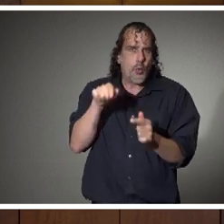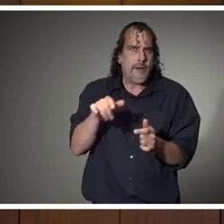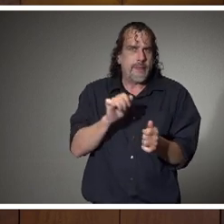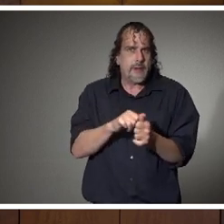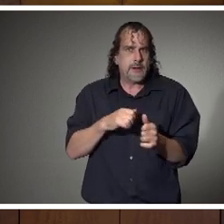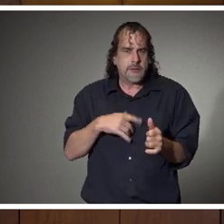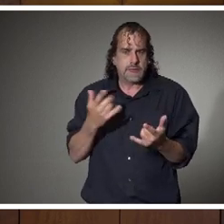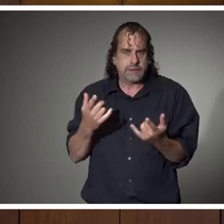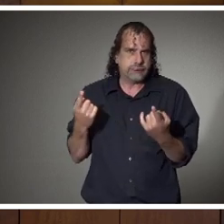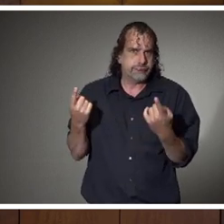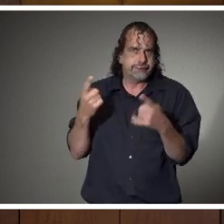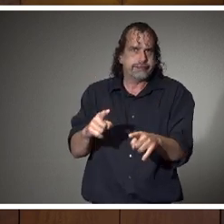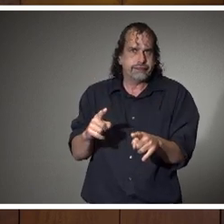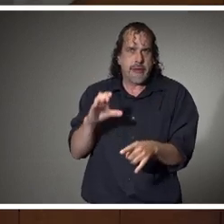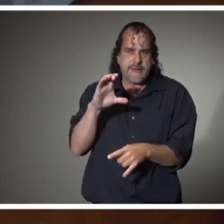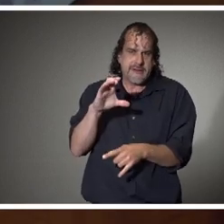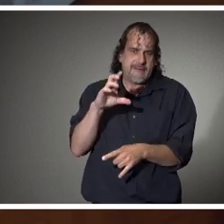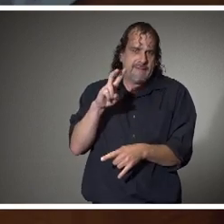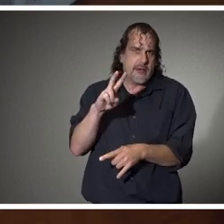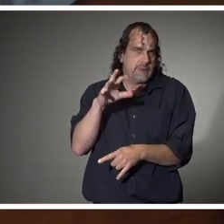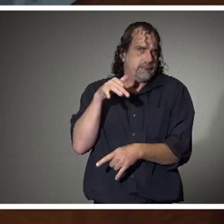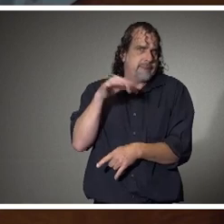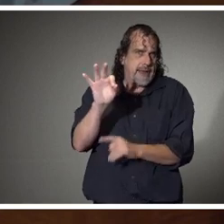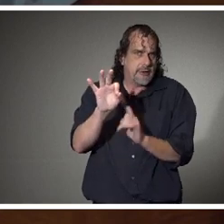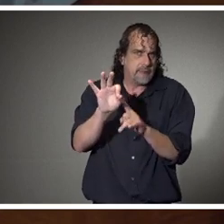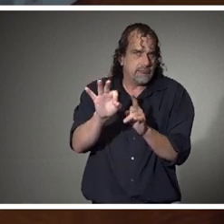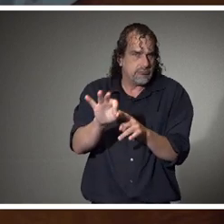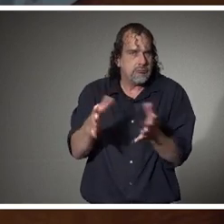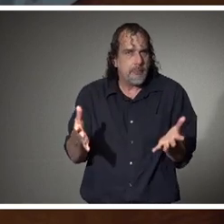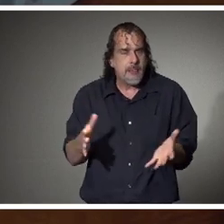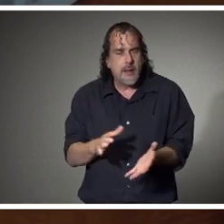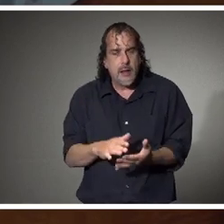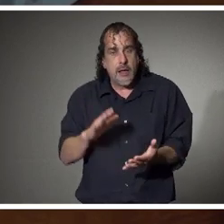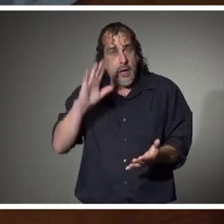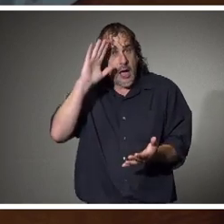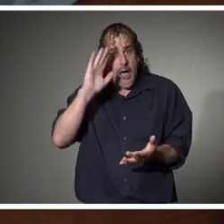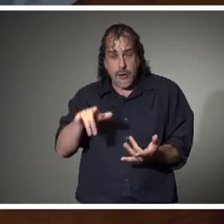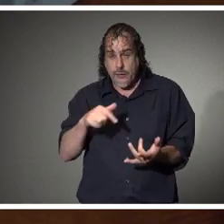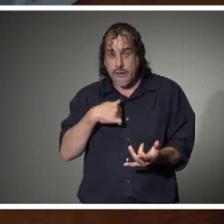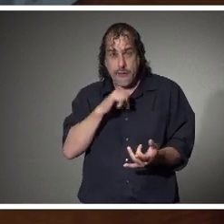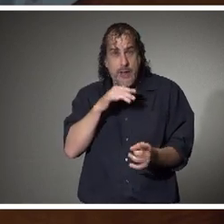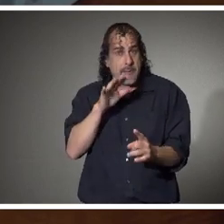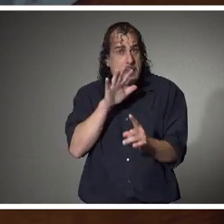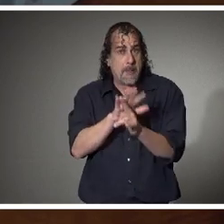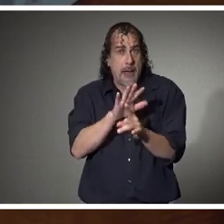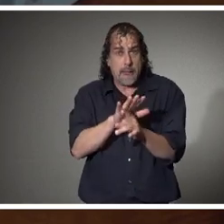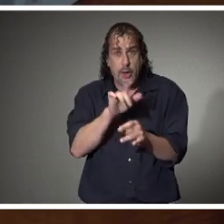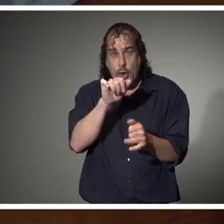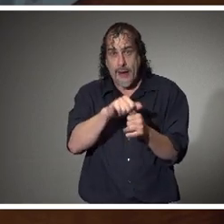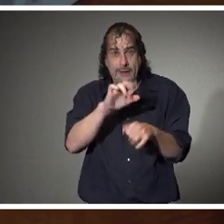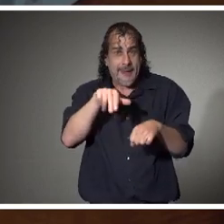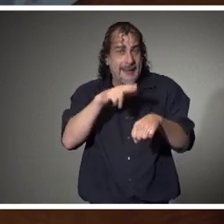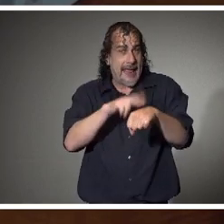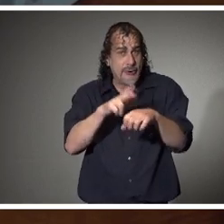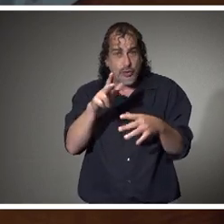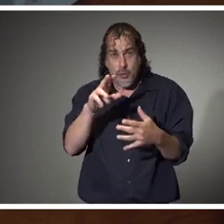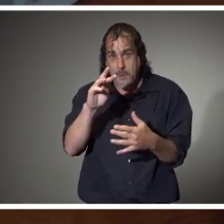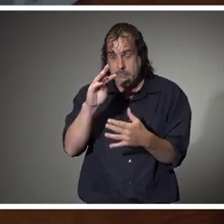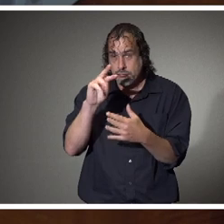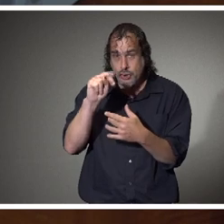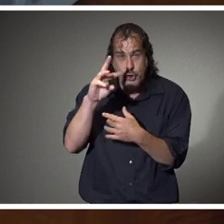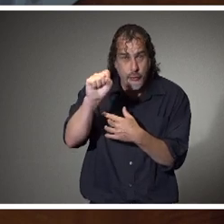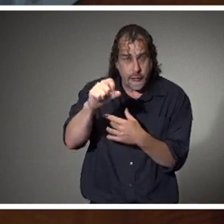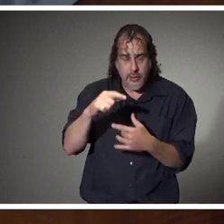the event that is COVID-19. Now, I know that this will not be popular in the national media, but I will tell you that I have been